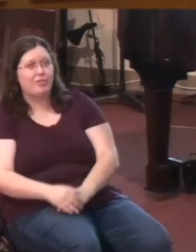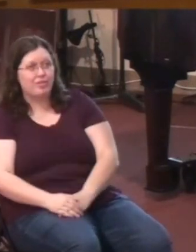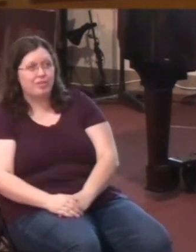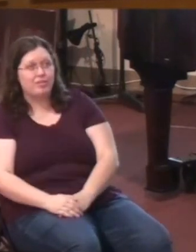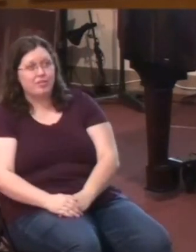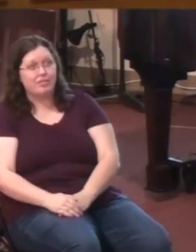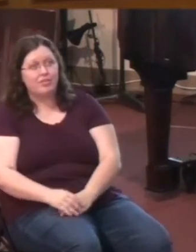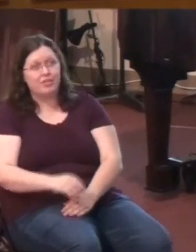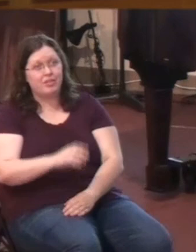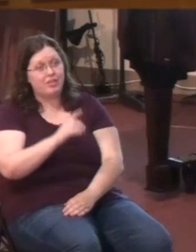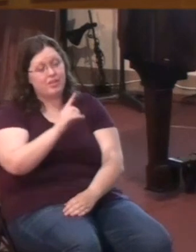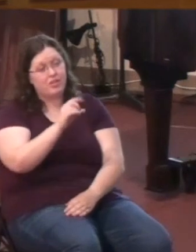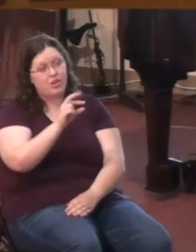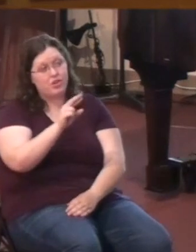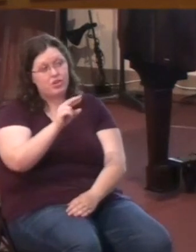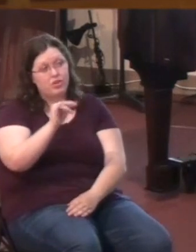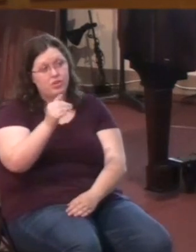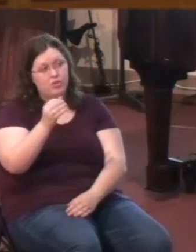Joe from